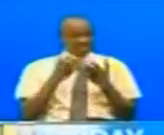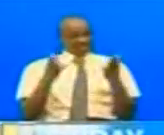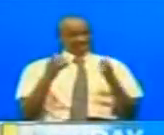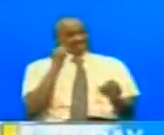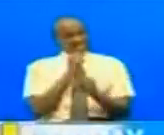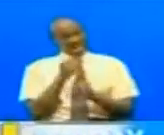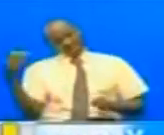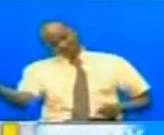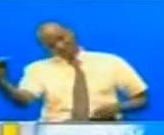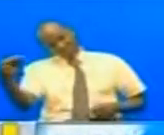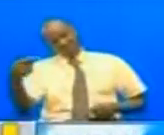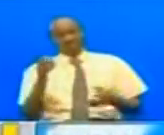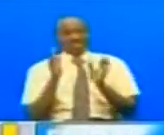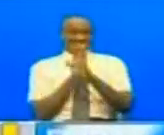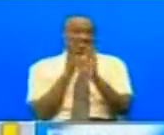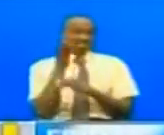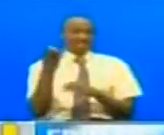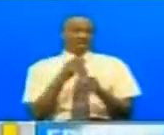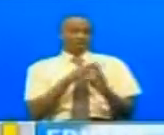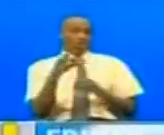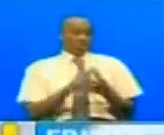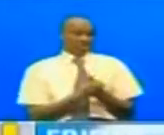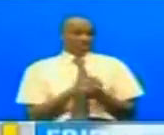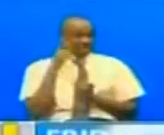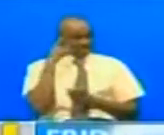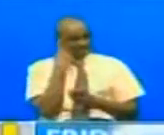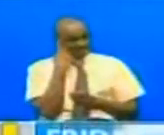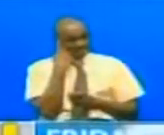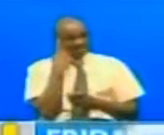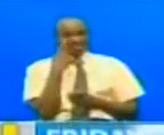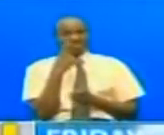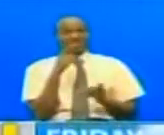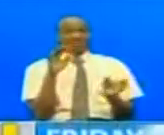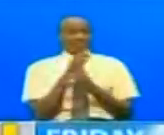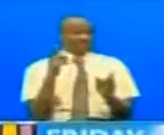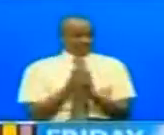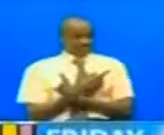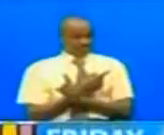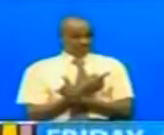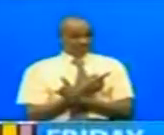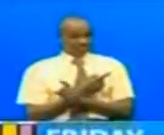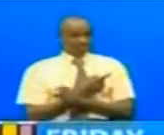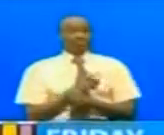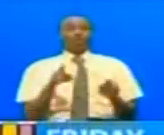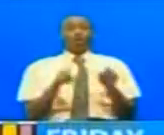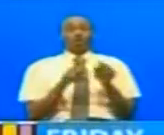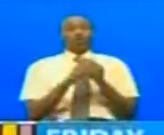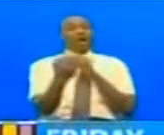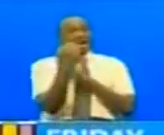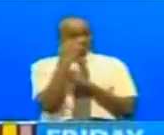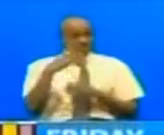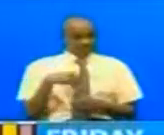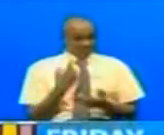in Bakado. So to me, I think it will be something else. And also, we should ask ourselves one